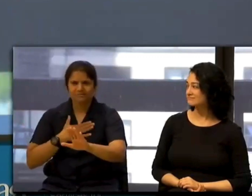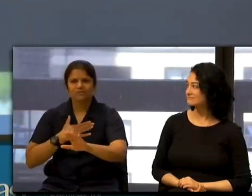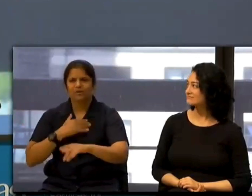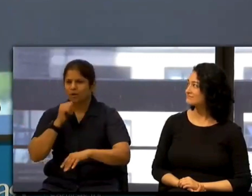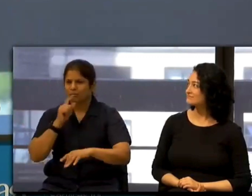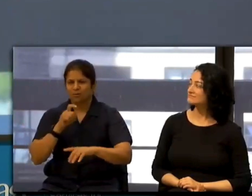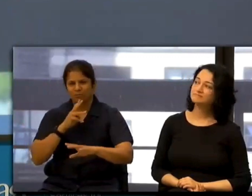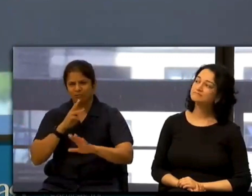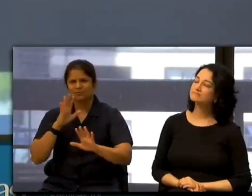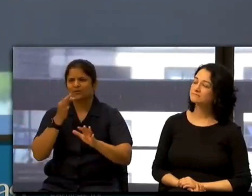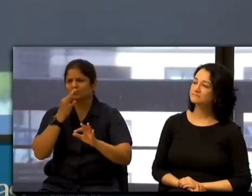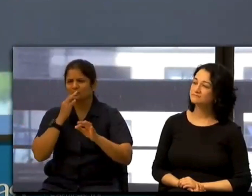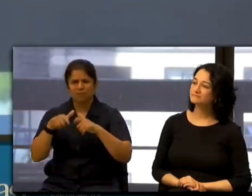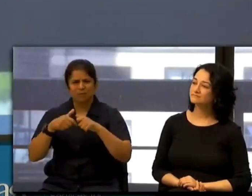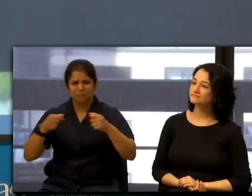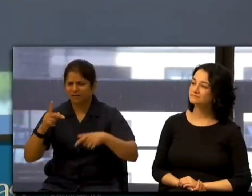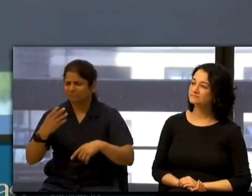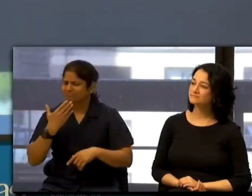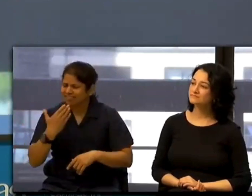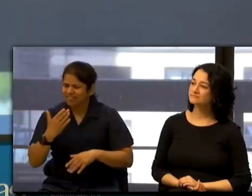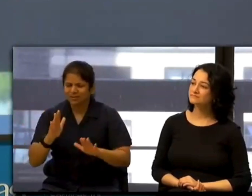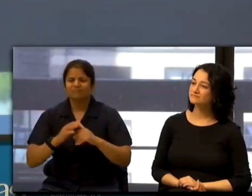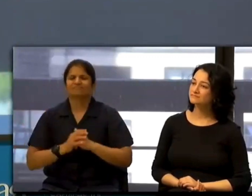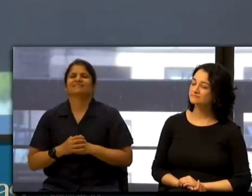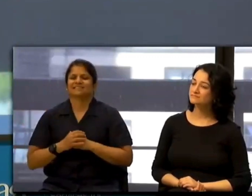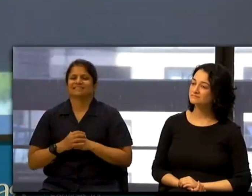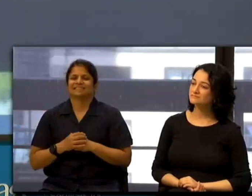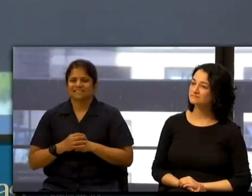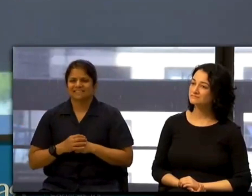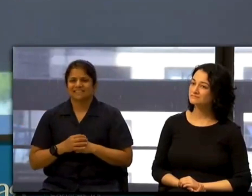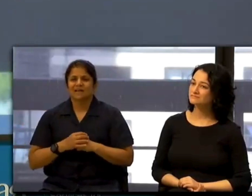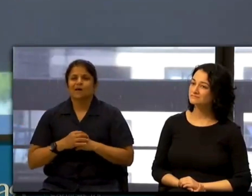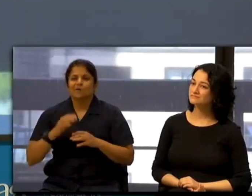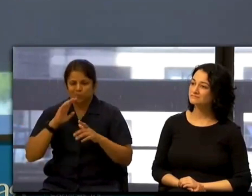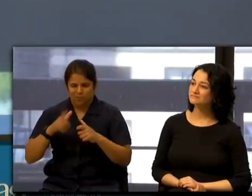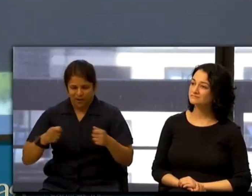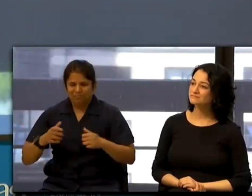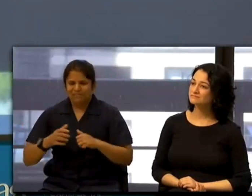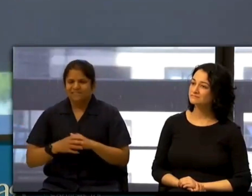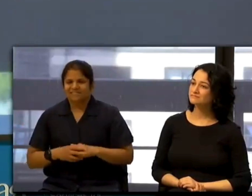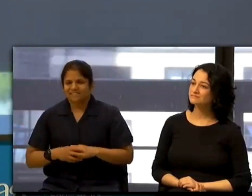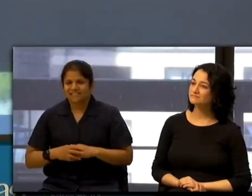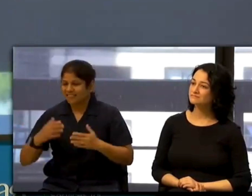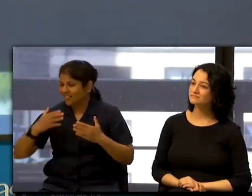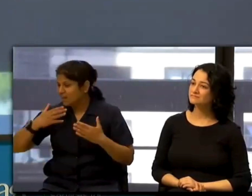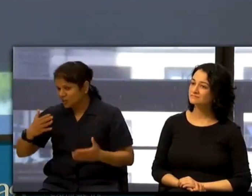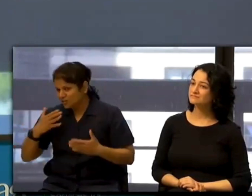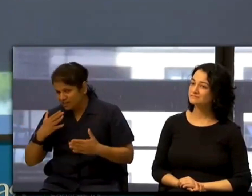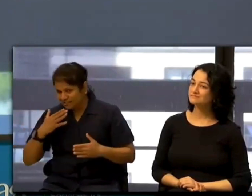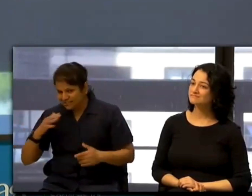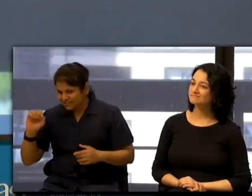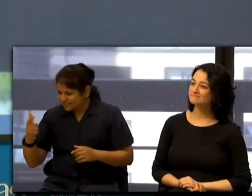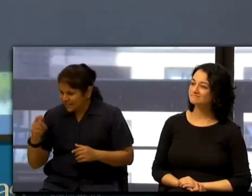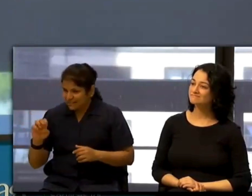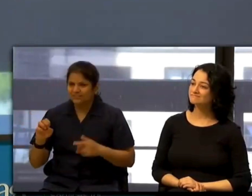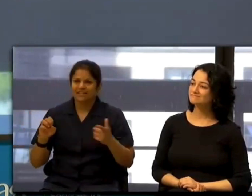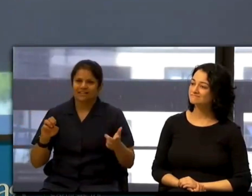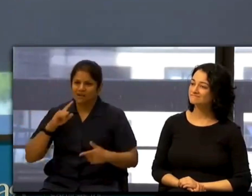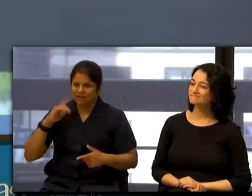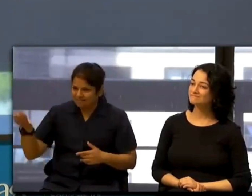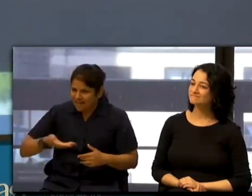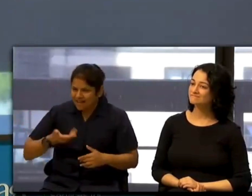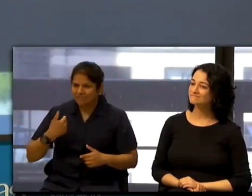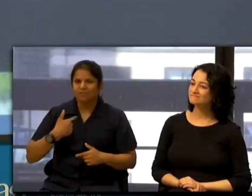But thank you. So let me close by saying thank you, SAGE, for inviting me to be here, for your work to fight